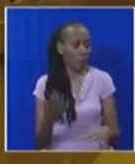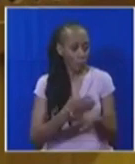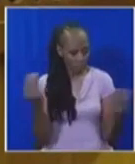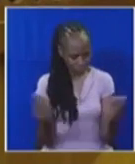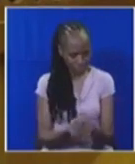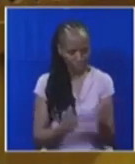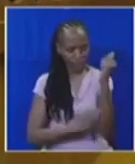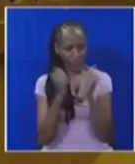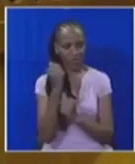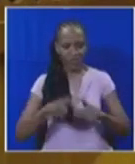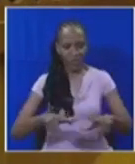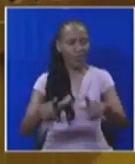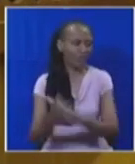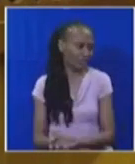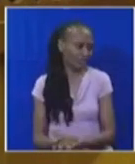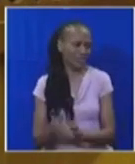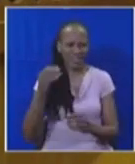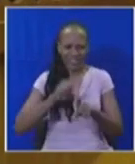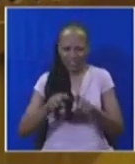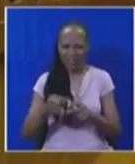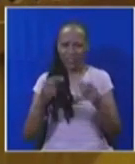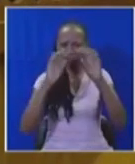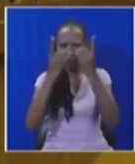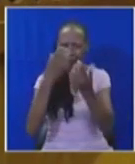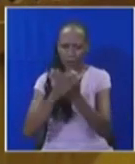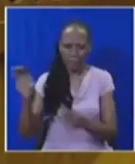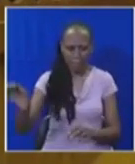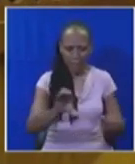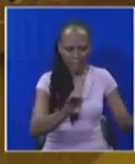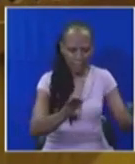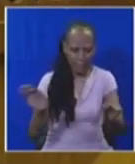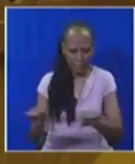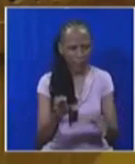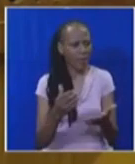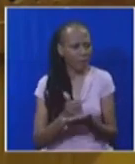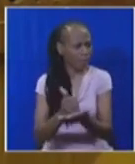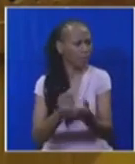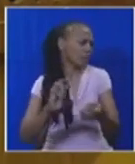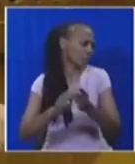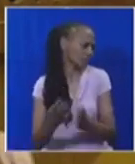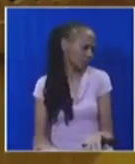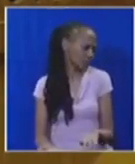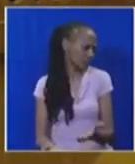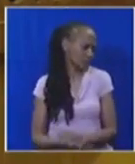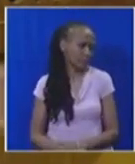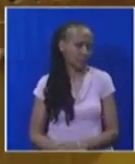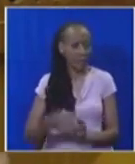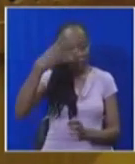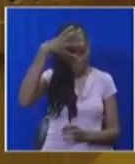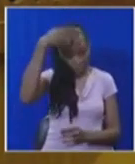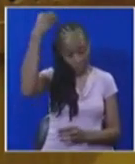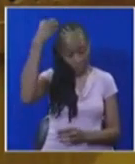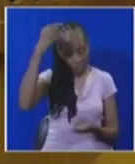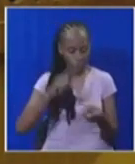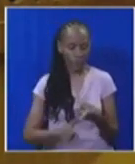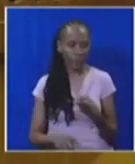structures without proper funding and capacity is irresponsible and short-sighted. Both Lesotho, which is